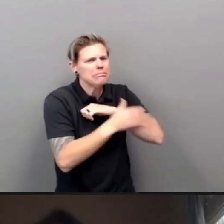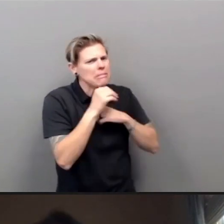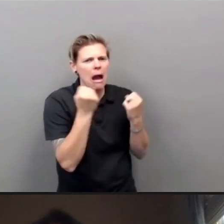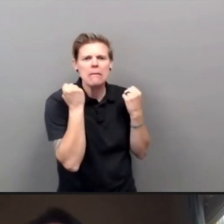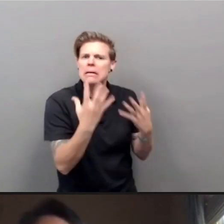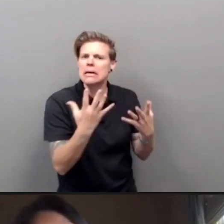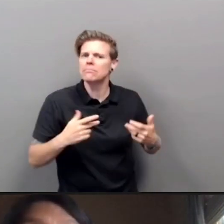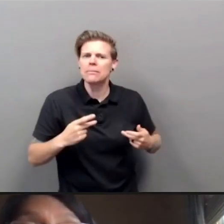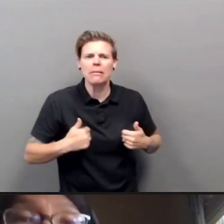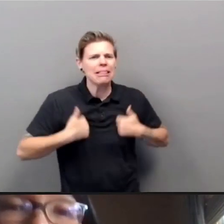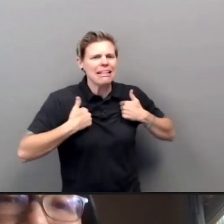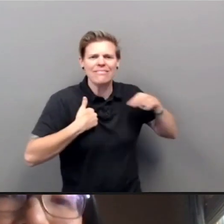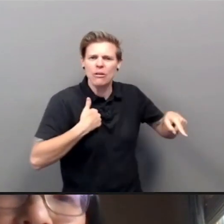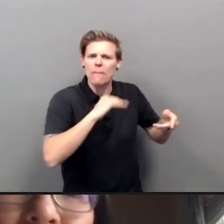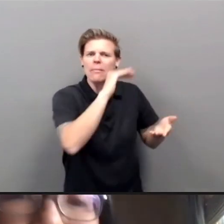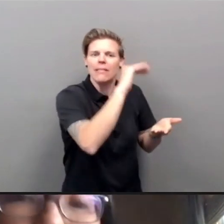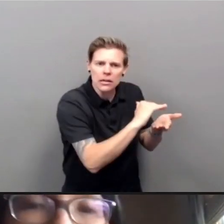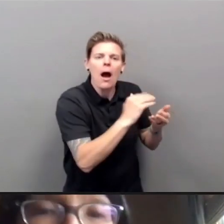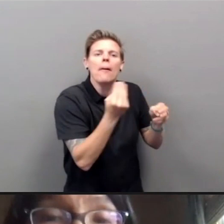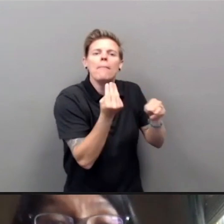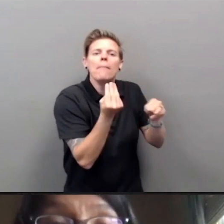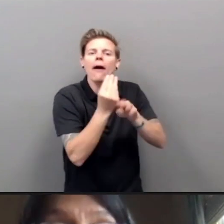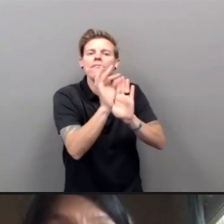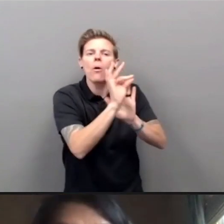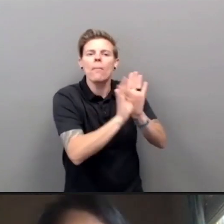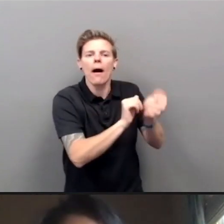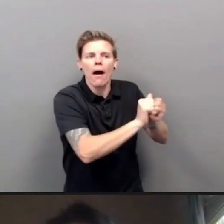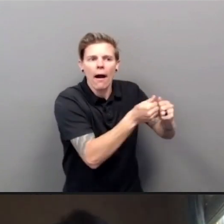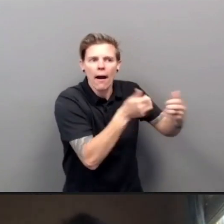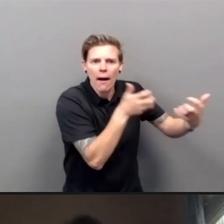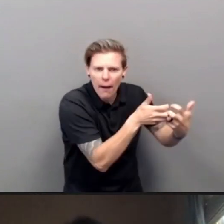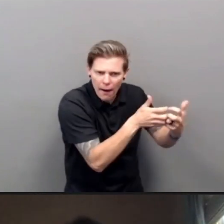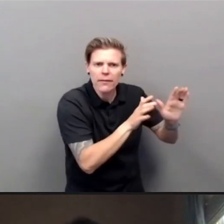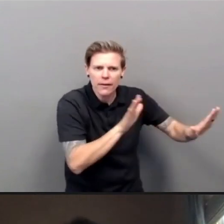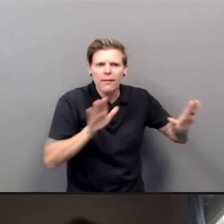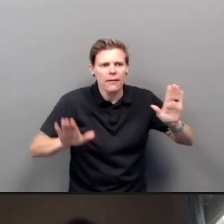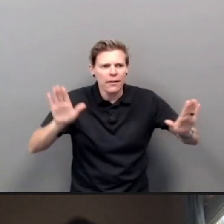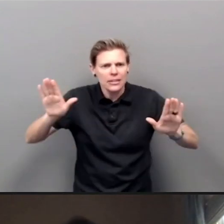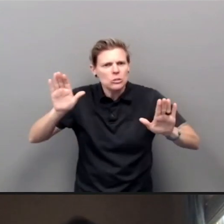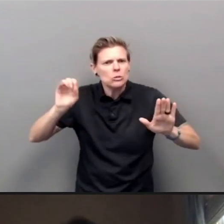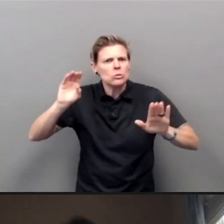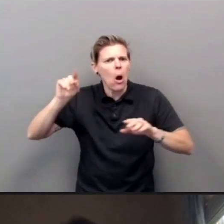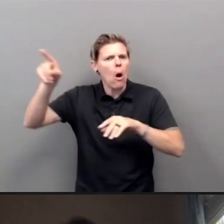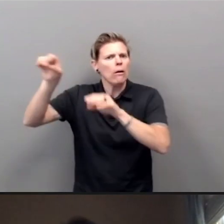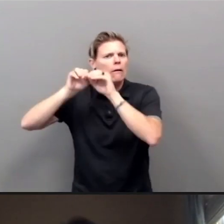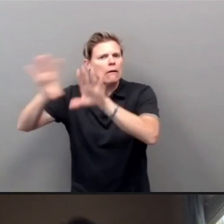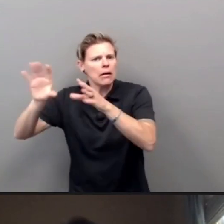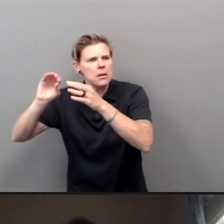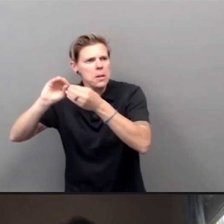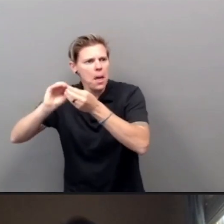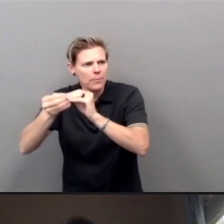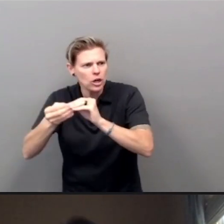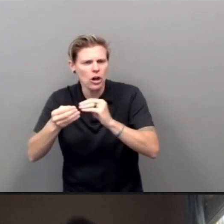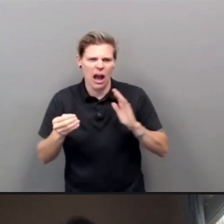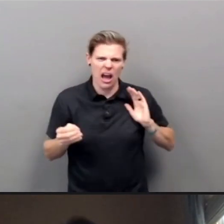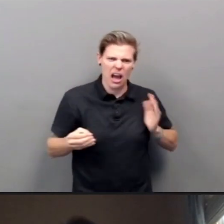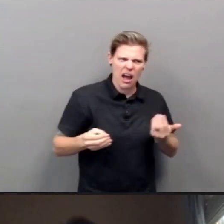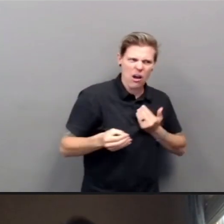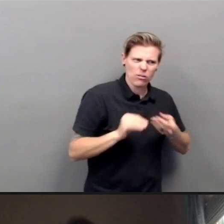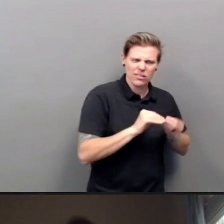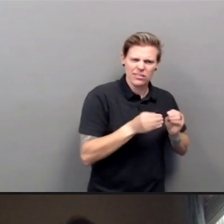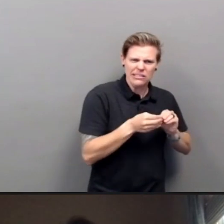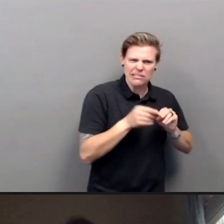in keeping with the case rates of the geographic report, I guess I wonder why we end up with something like DeBaca,